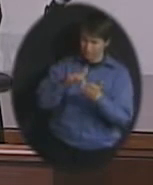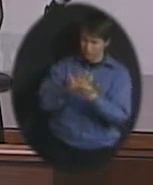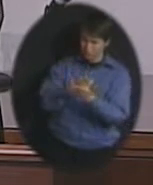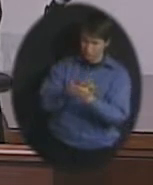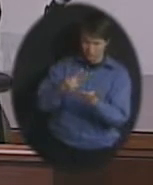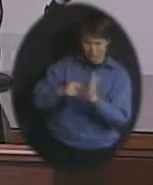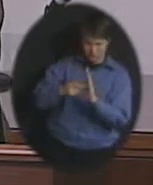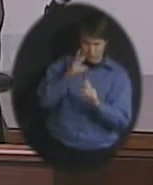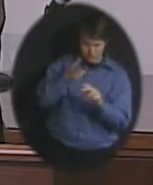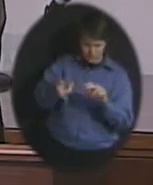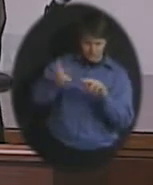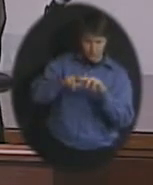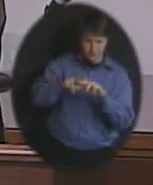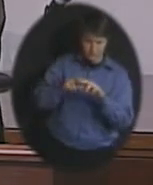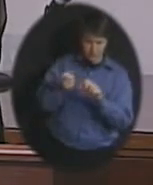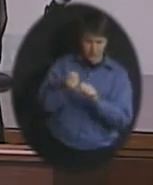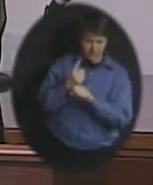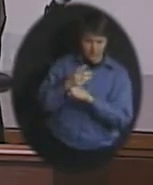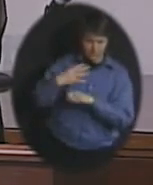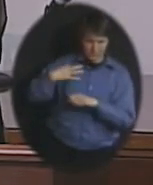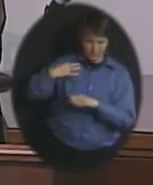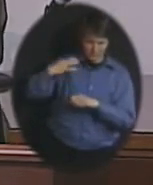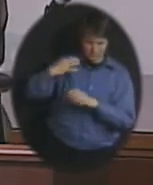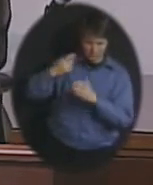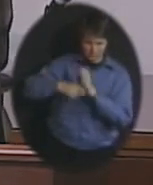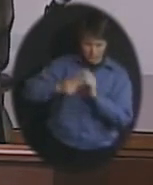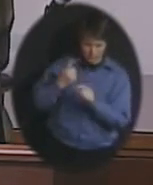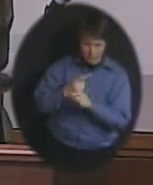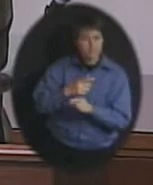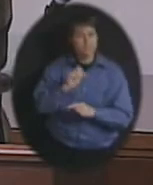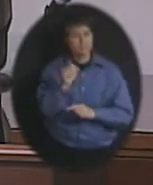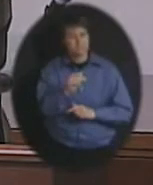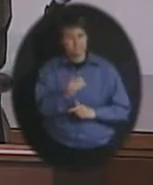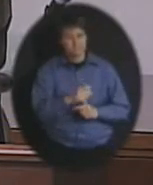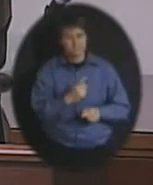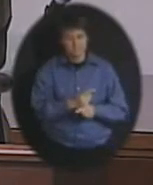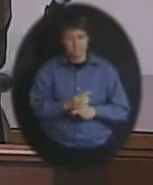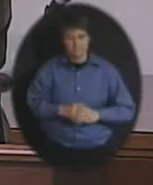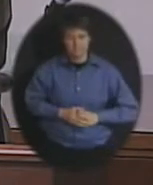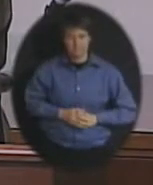annual application fee? Correct.